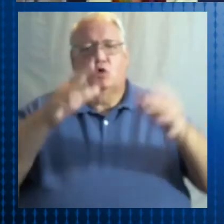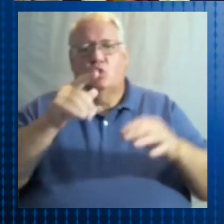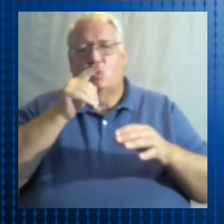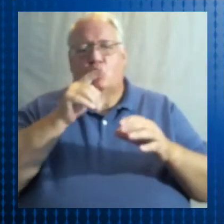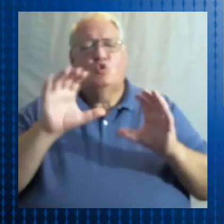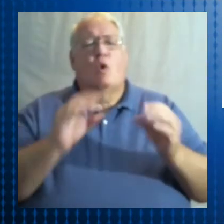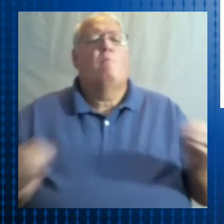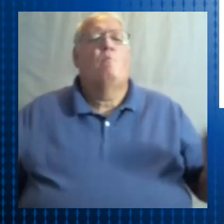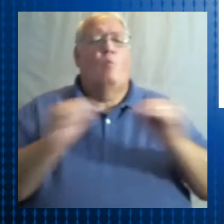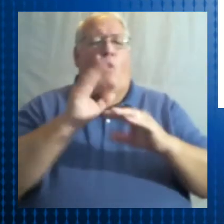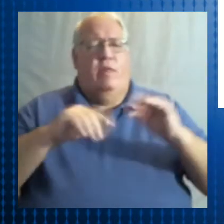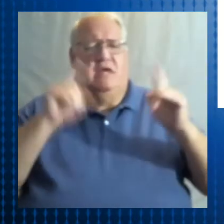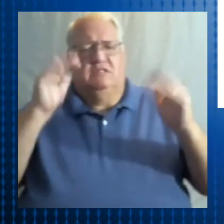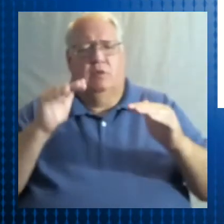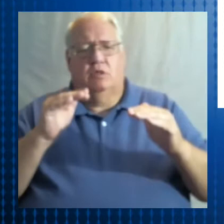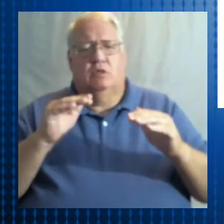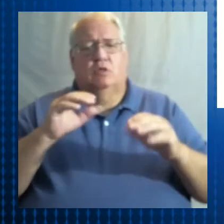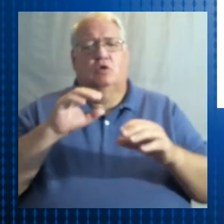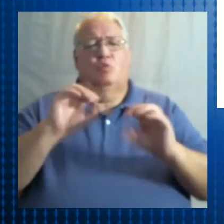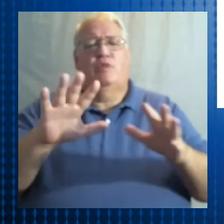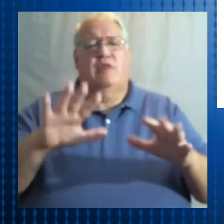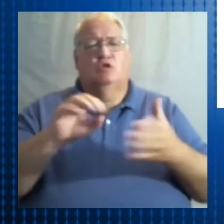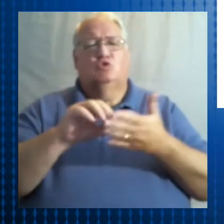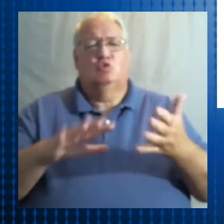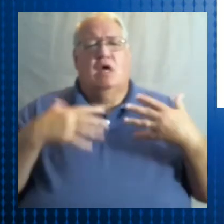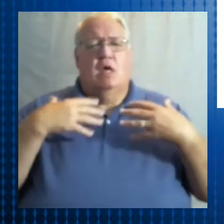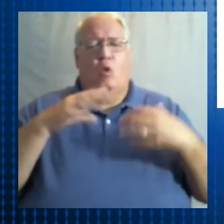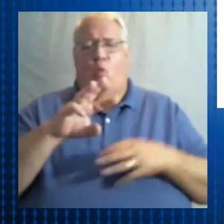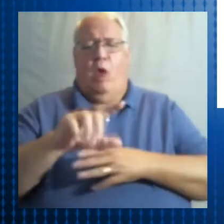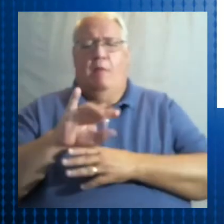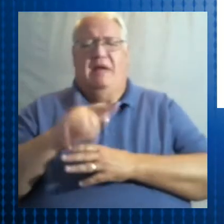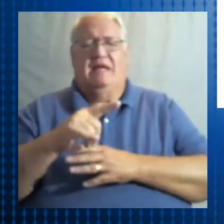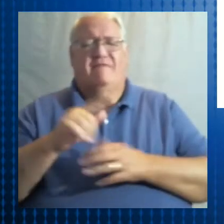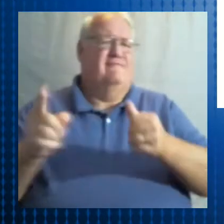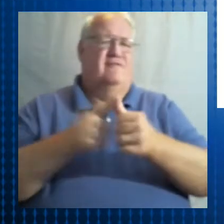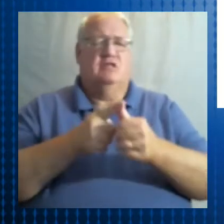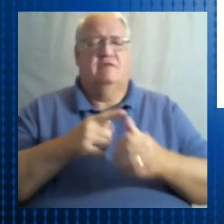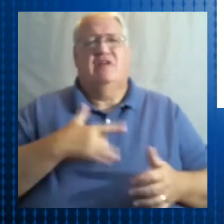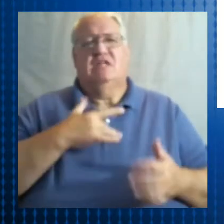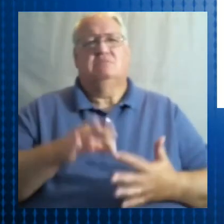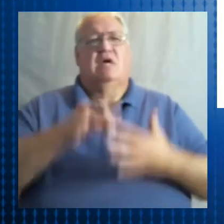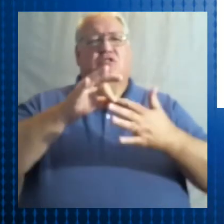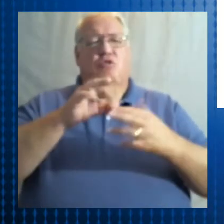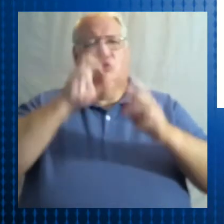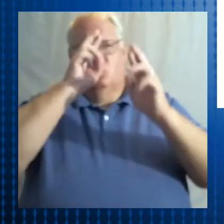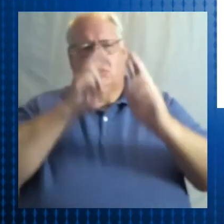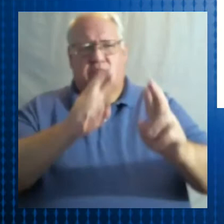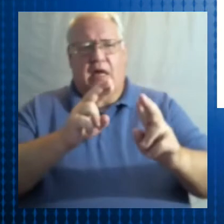to help students to put their well-being first and who make students feel special, respected, and cared